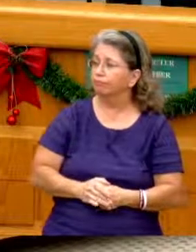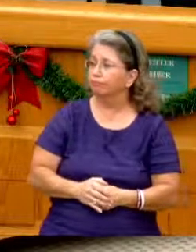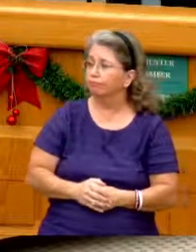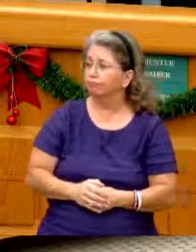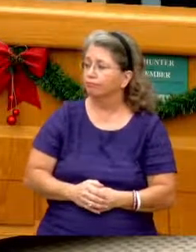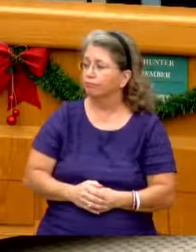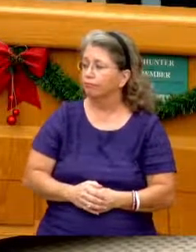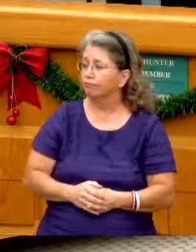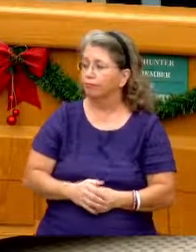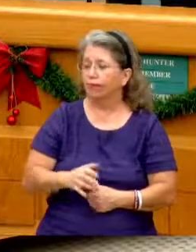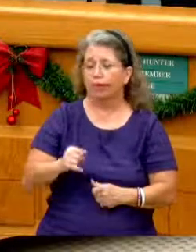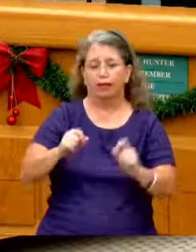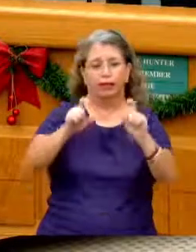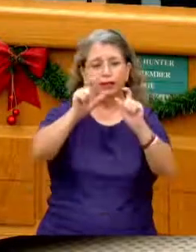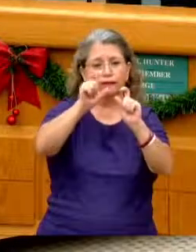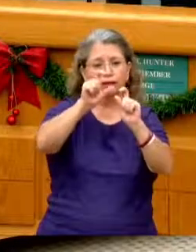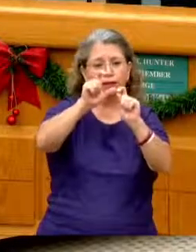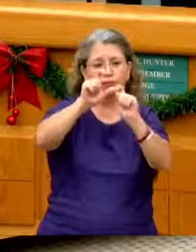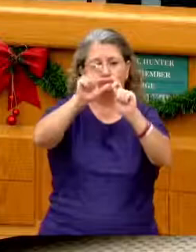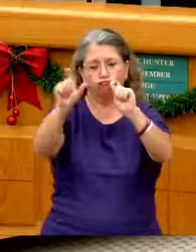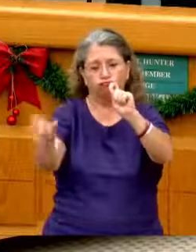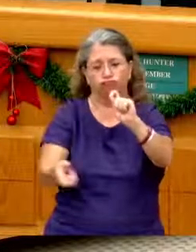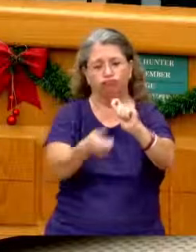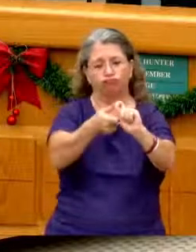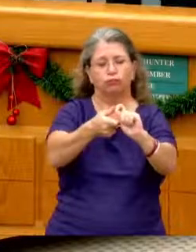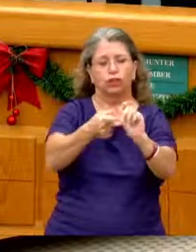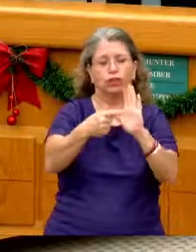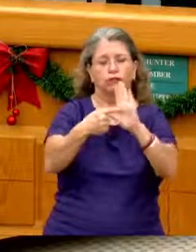And this donut diagram basically shows